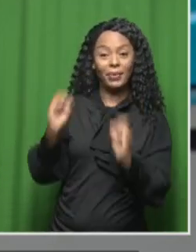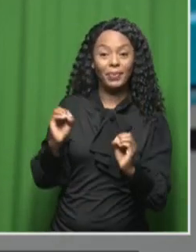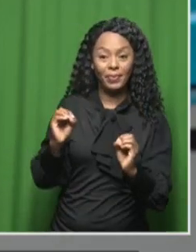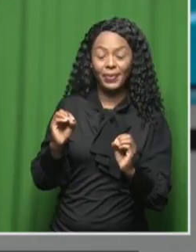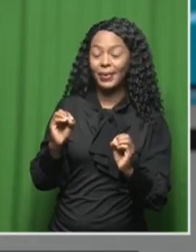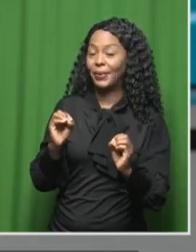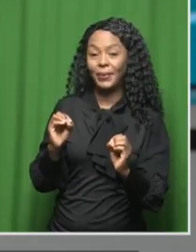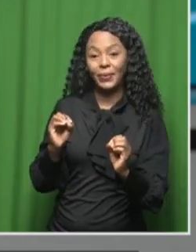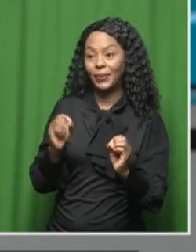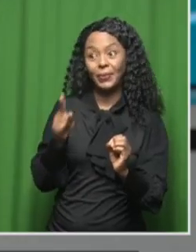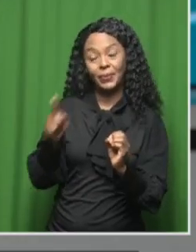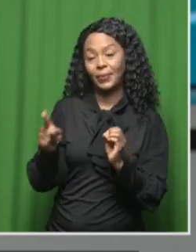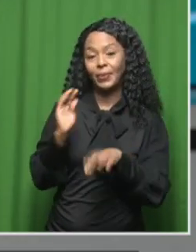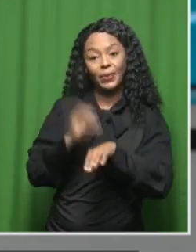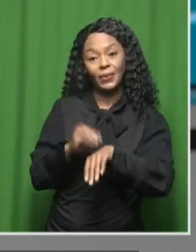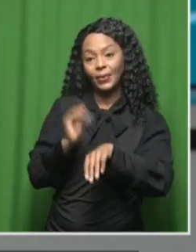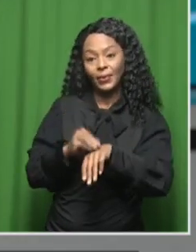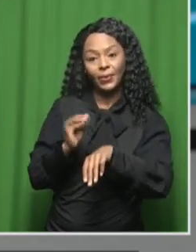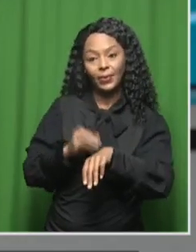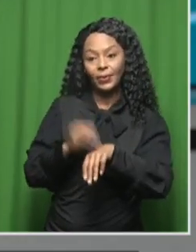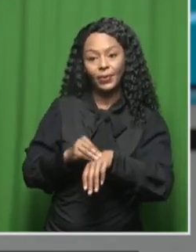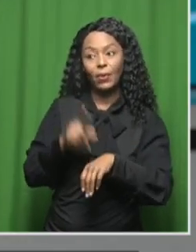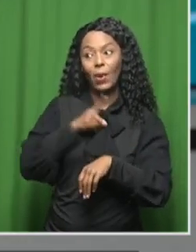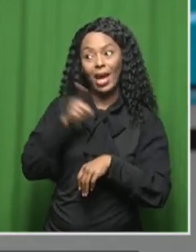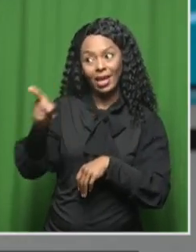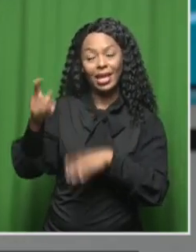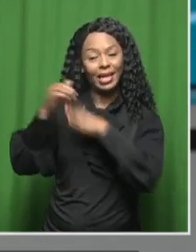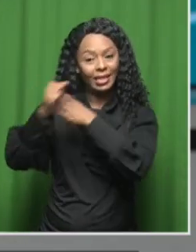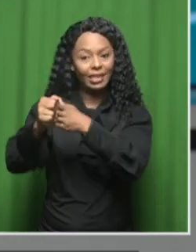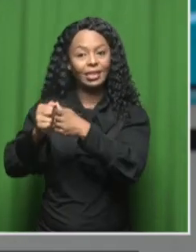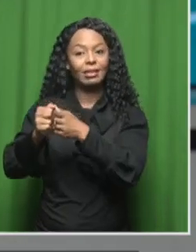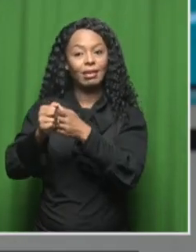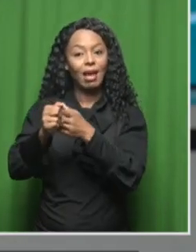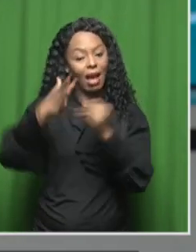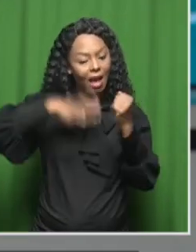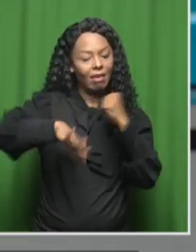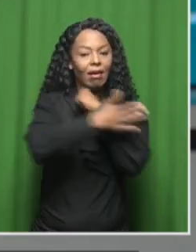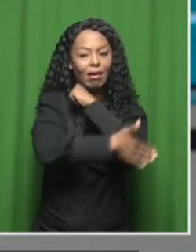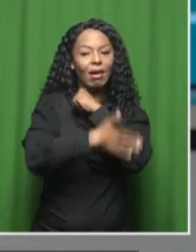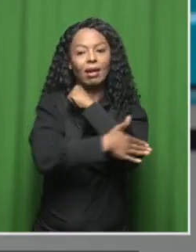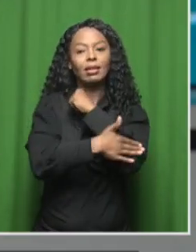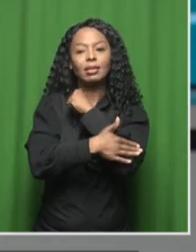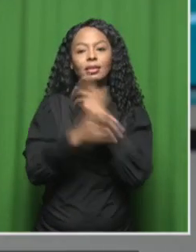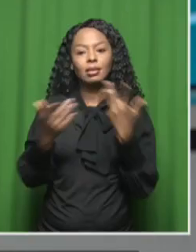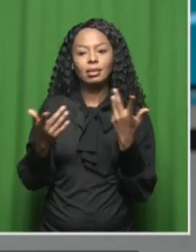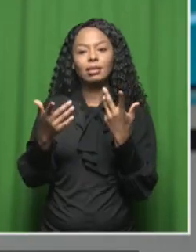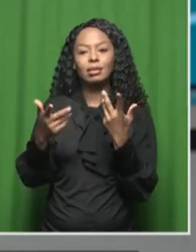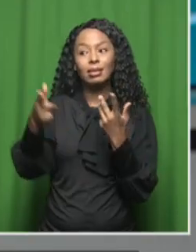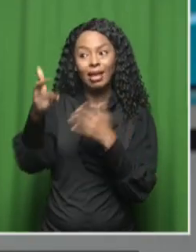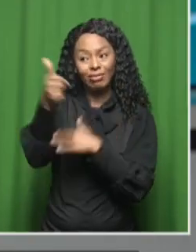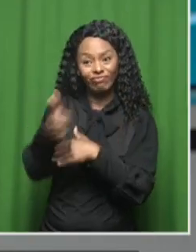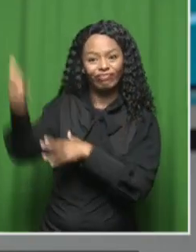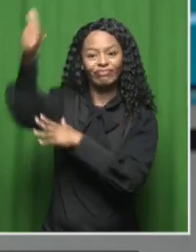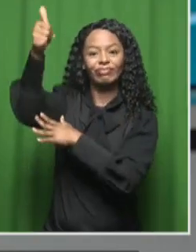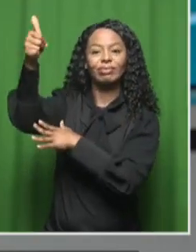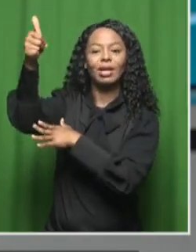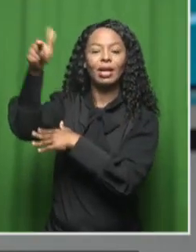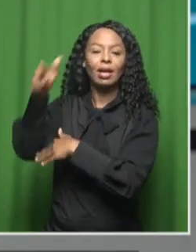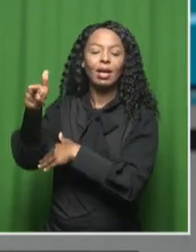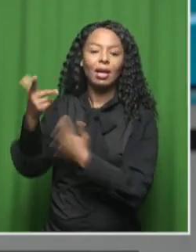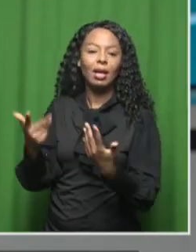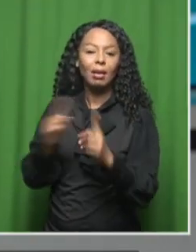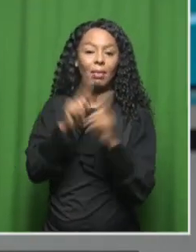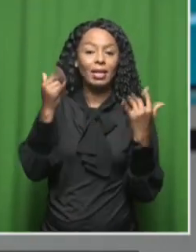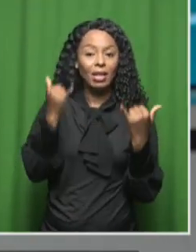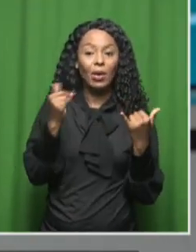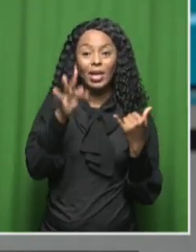from its diplomacy and the pressure it can exert on other countries if it should mitigate greenhouse gas emissions, without